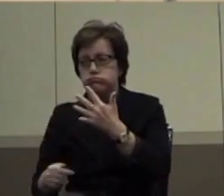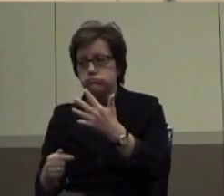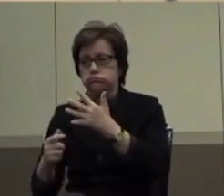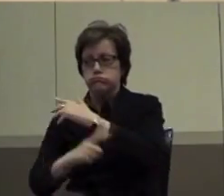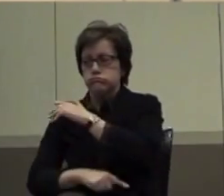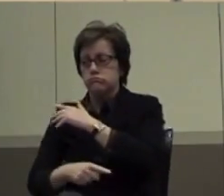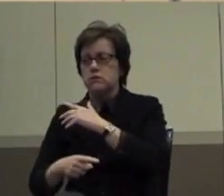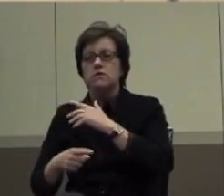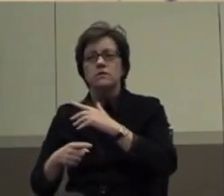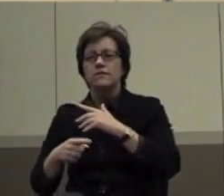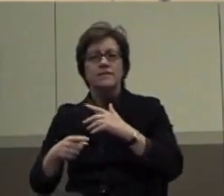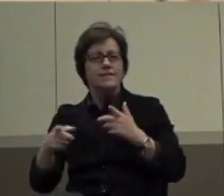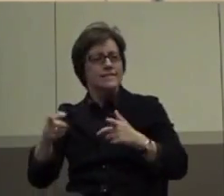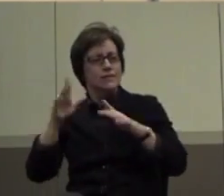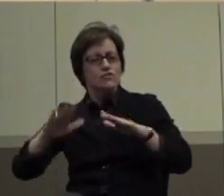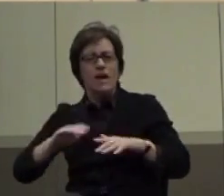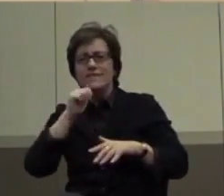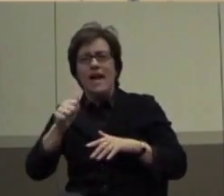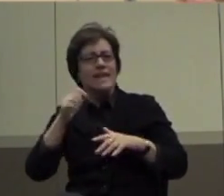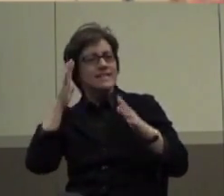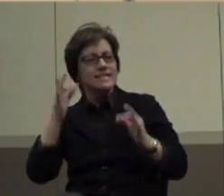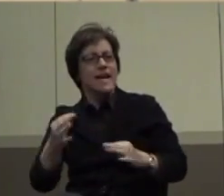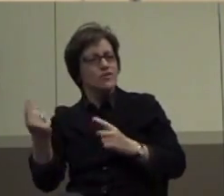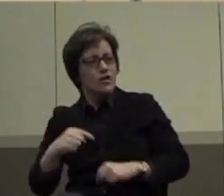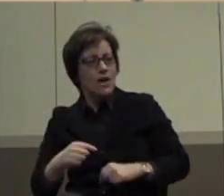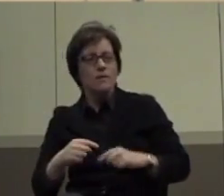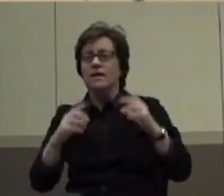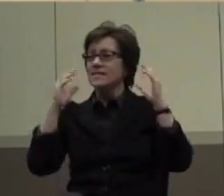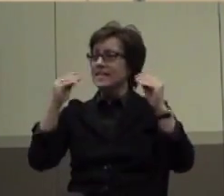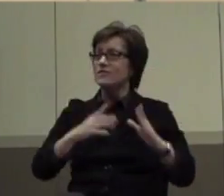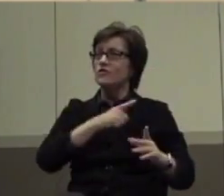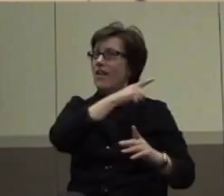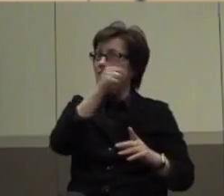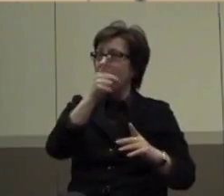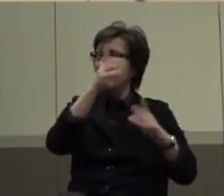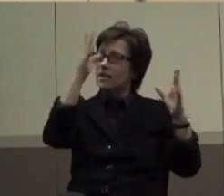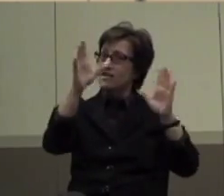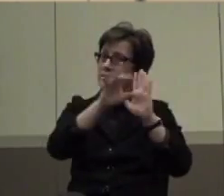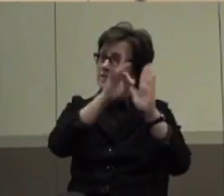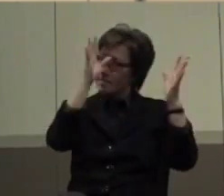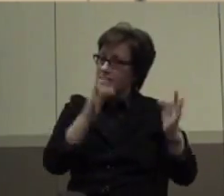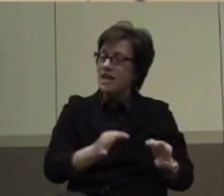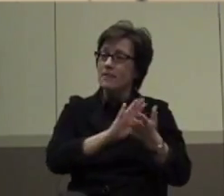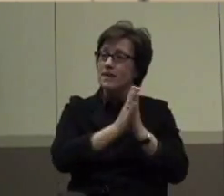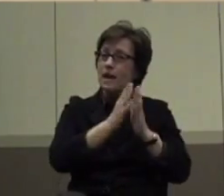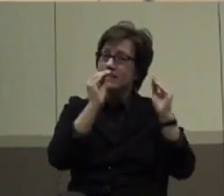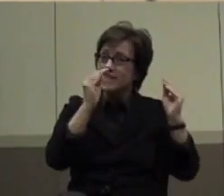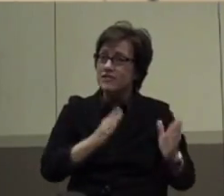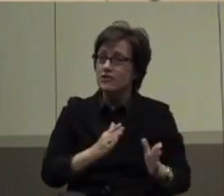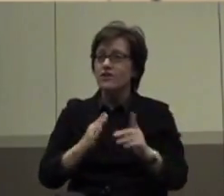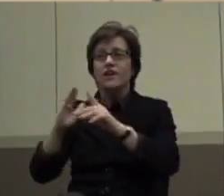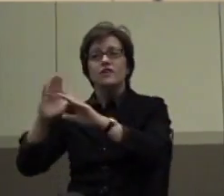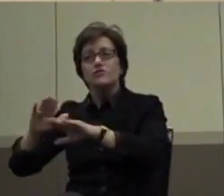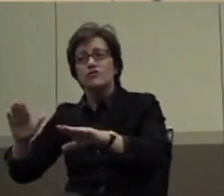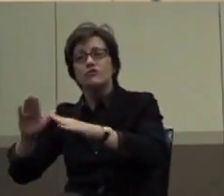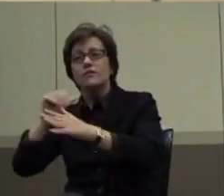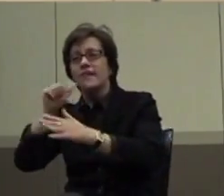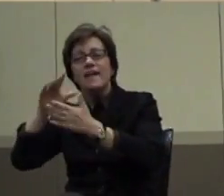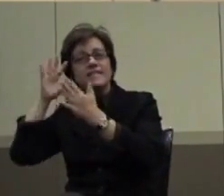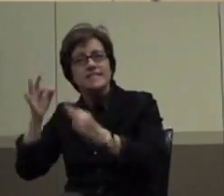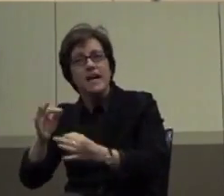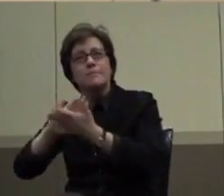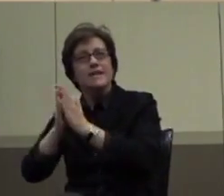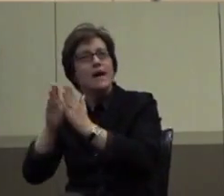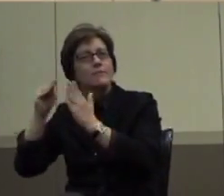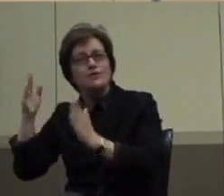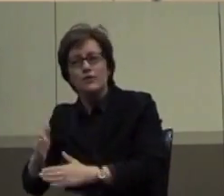this seat. The teachers chose to be teachers. Now, that doesn't mean that their job is easy, because it's the toughest job I